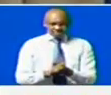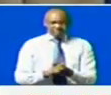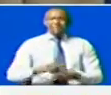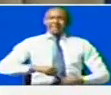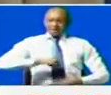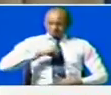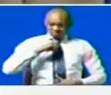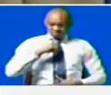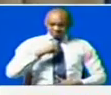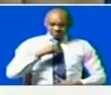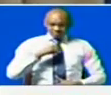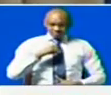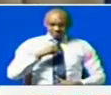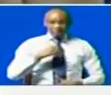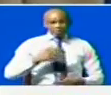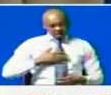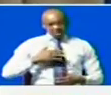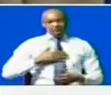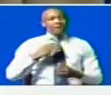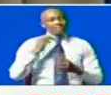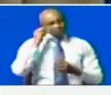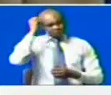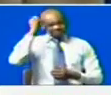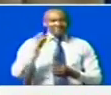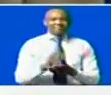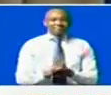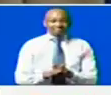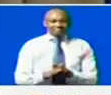proud of our maturity.